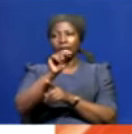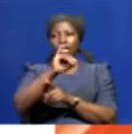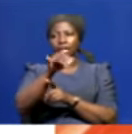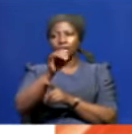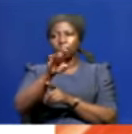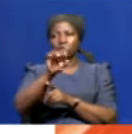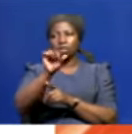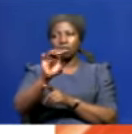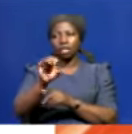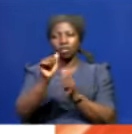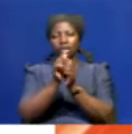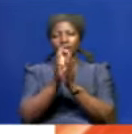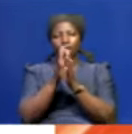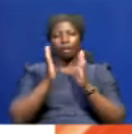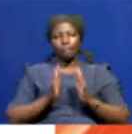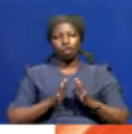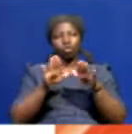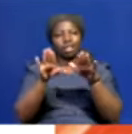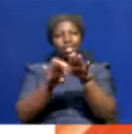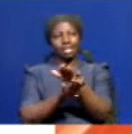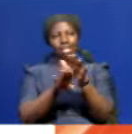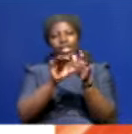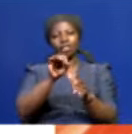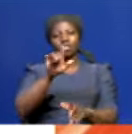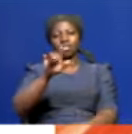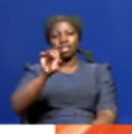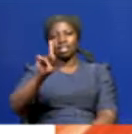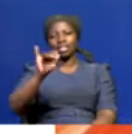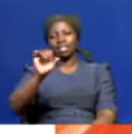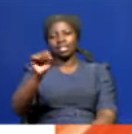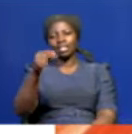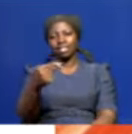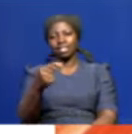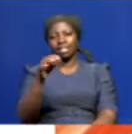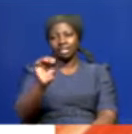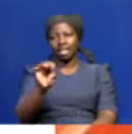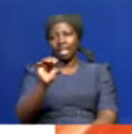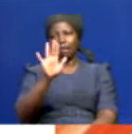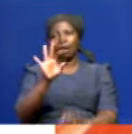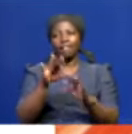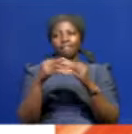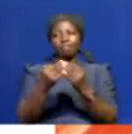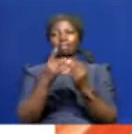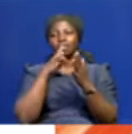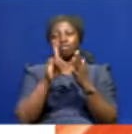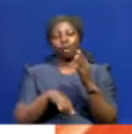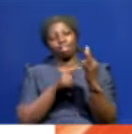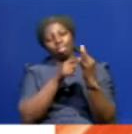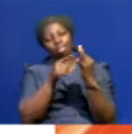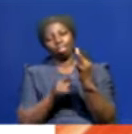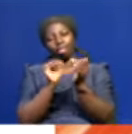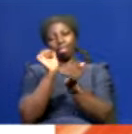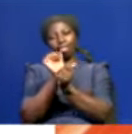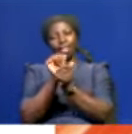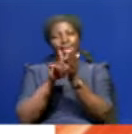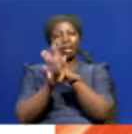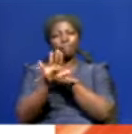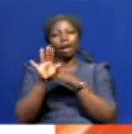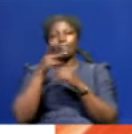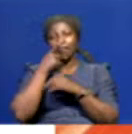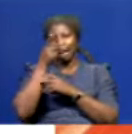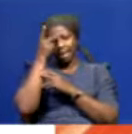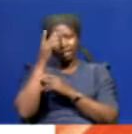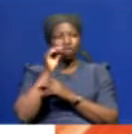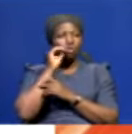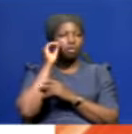Lekishe. According to Njenga's family, the three were arrested on Wednesday evening while in their parents' home in Kiserian. The family is now